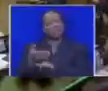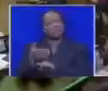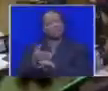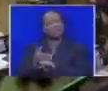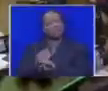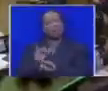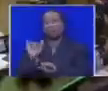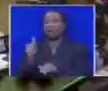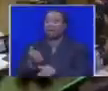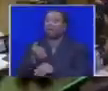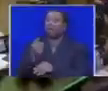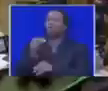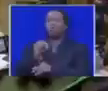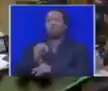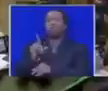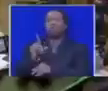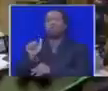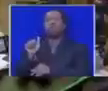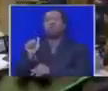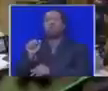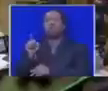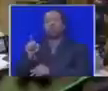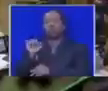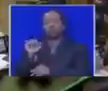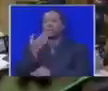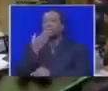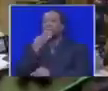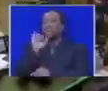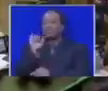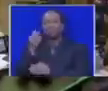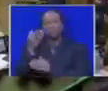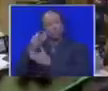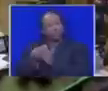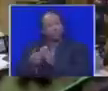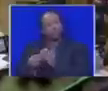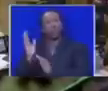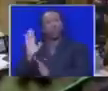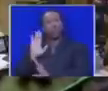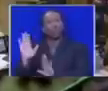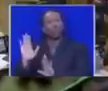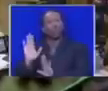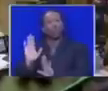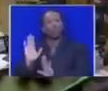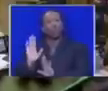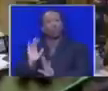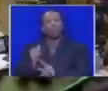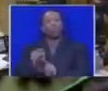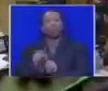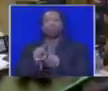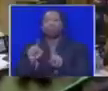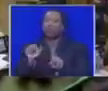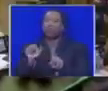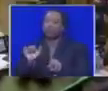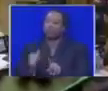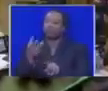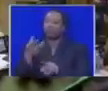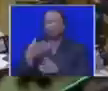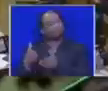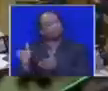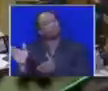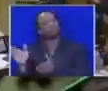the Constitutional Court happened. You must not mislead the country. Oh, wait. withdraw from the chamber, Honorable